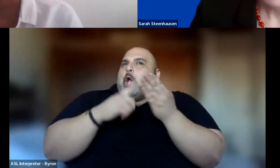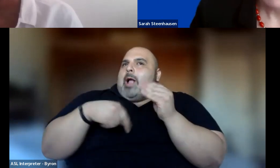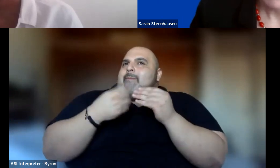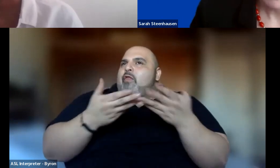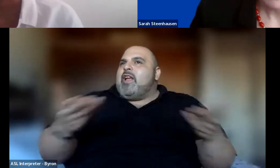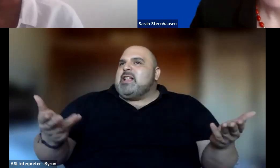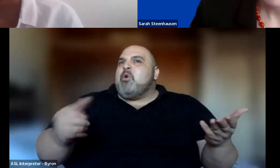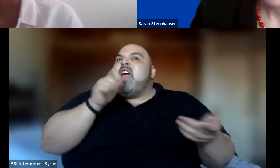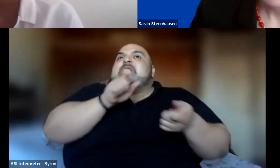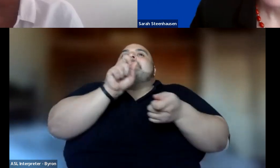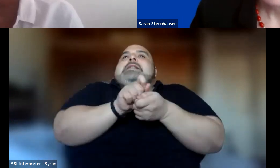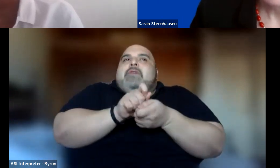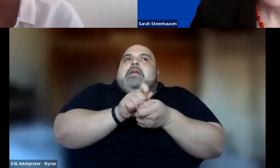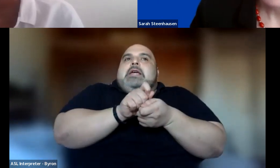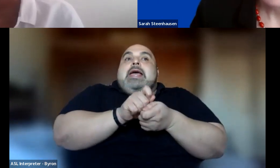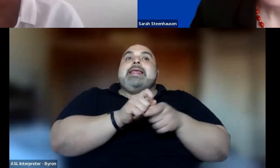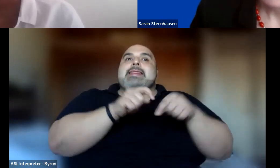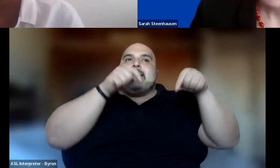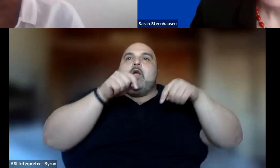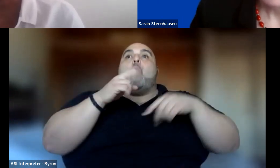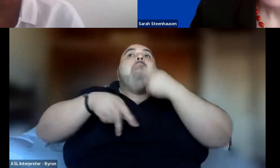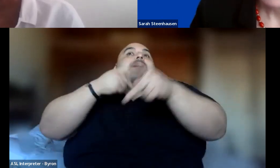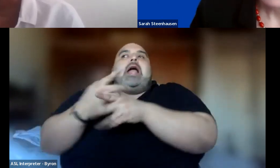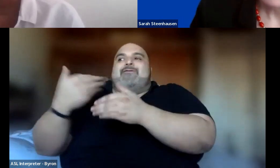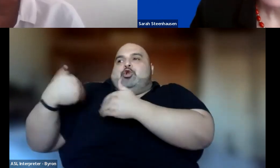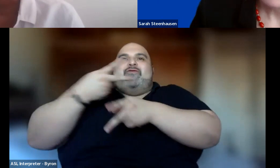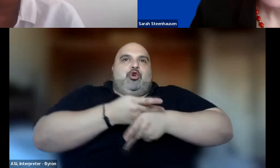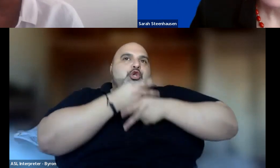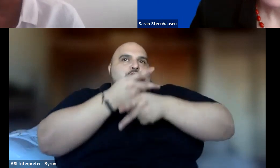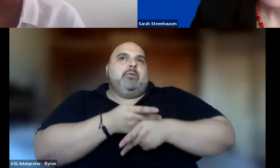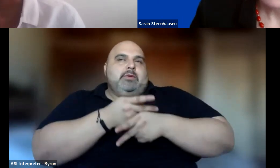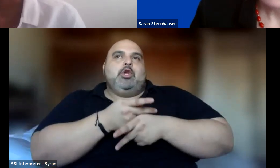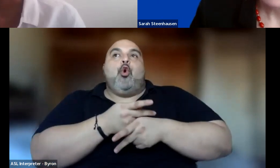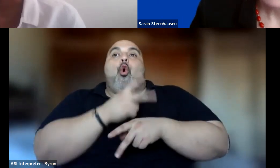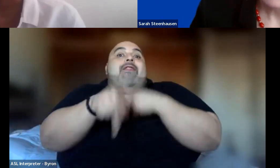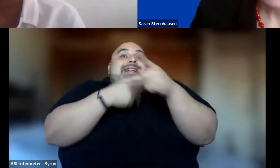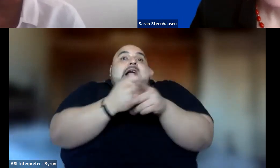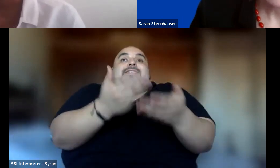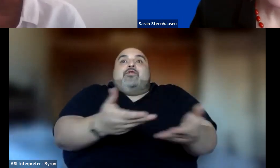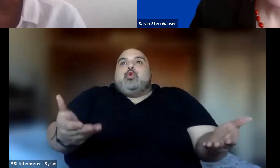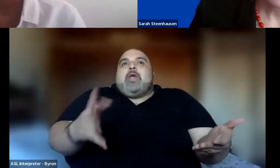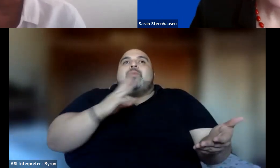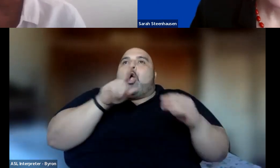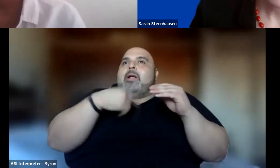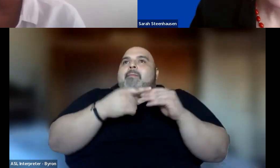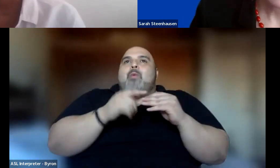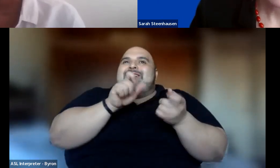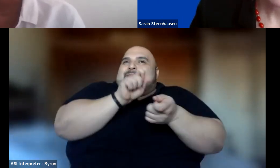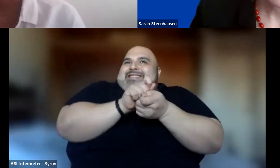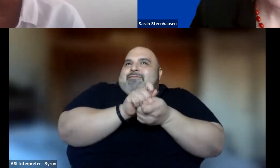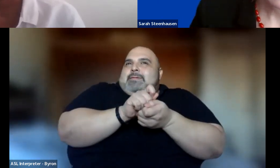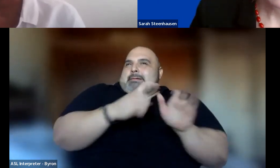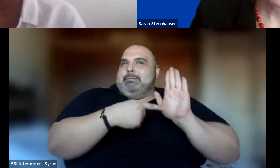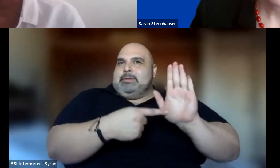necessarily being very specific about the types of conservatorships that we're talking about, or the types of tools that we're talking about. And that can be